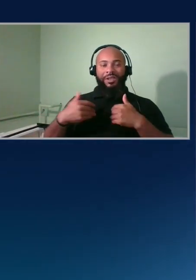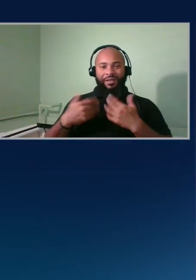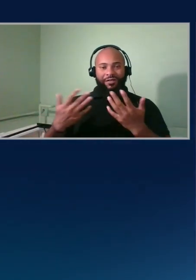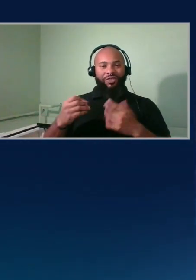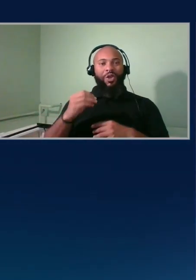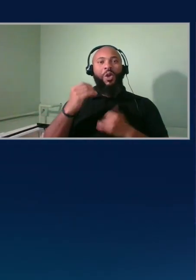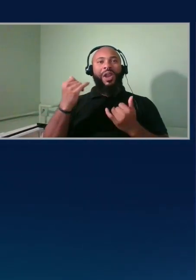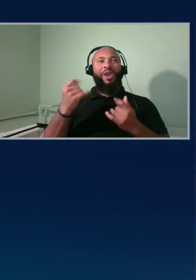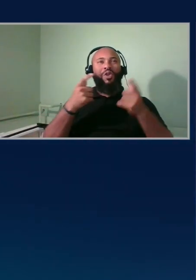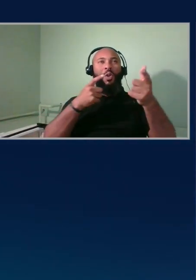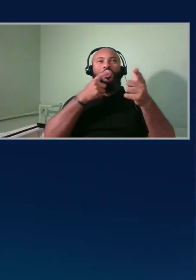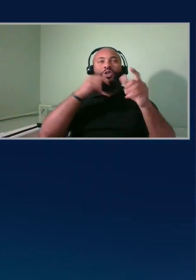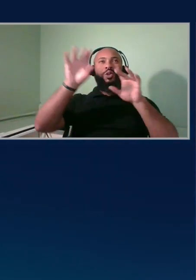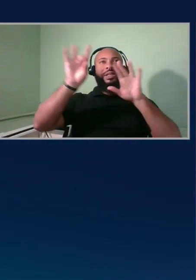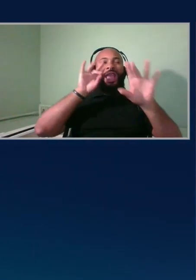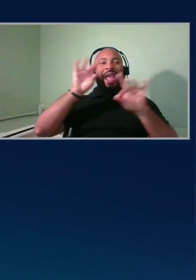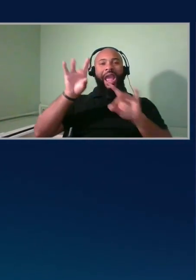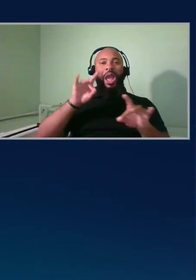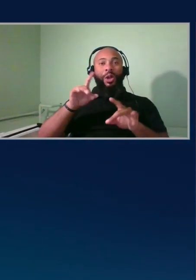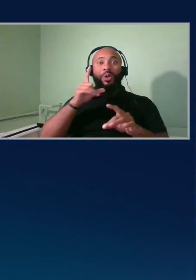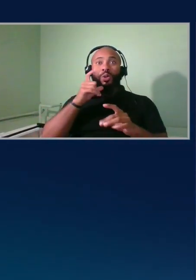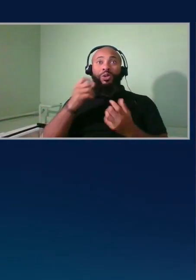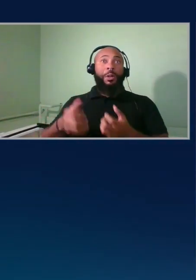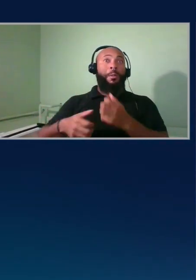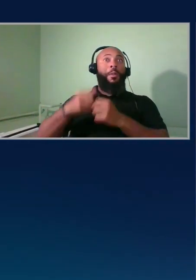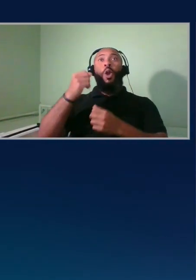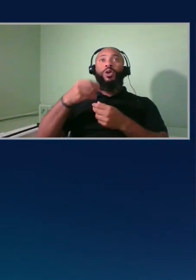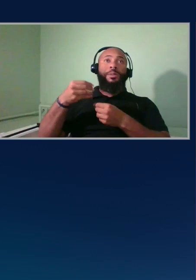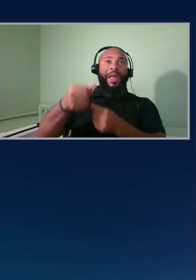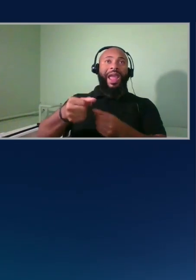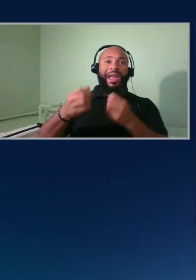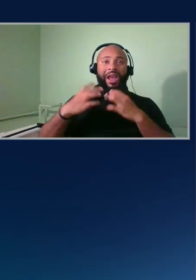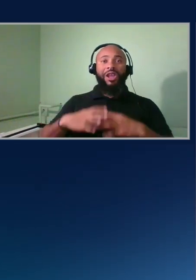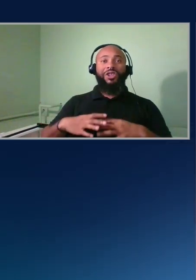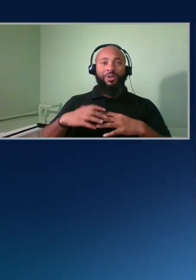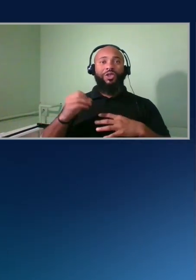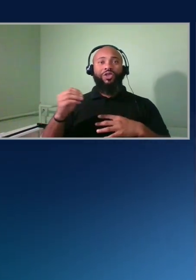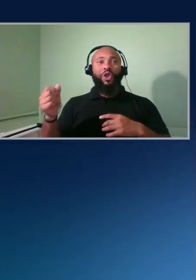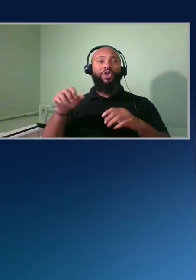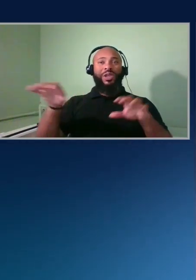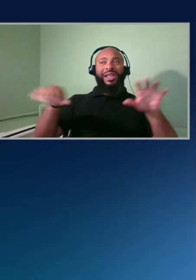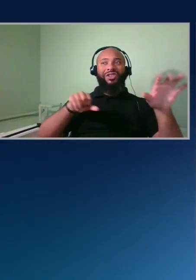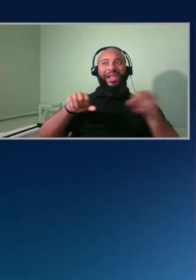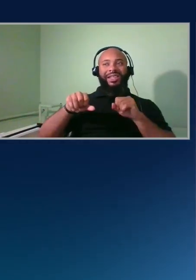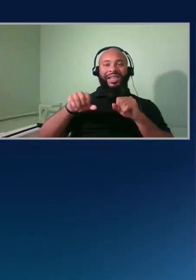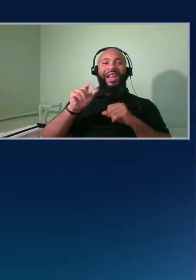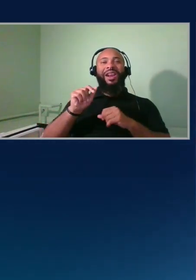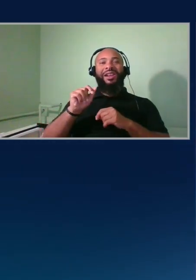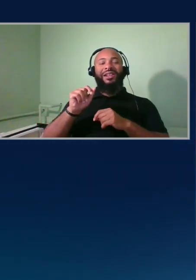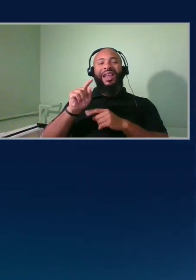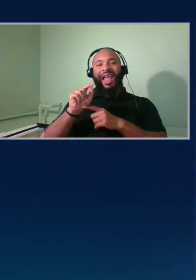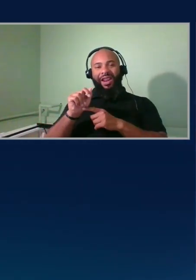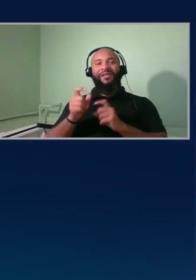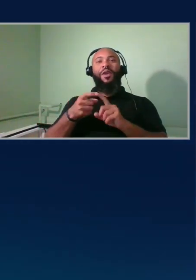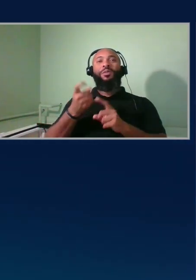most paying customer. So here you can take data from 2 sources, and you can aggregate the data,